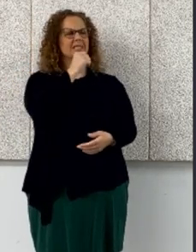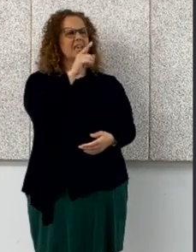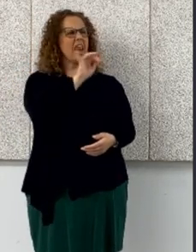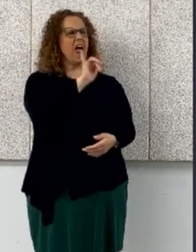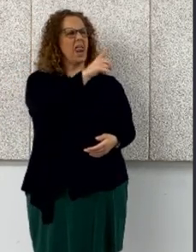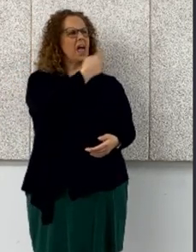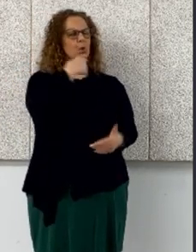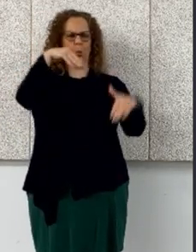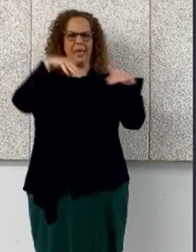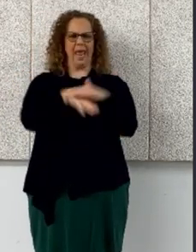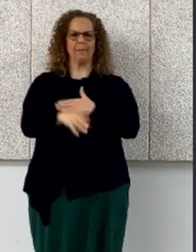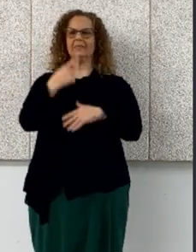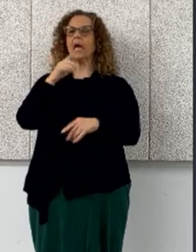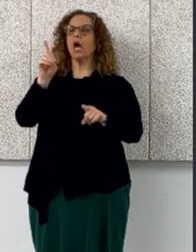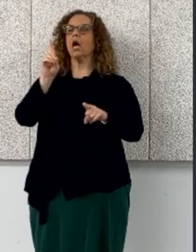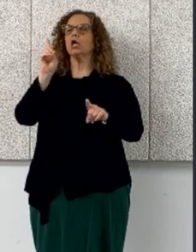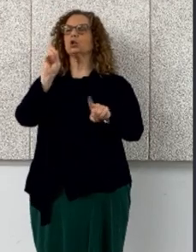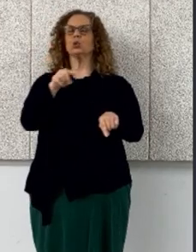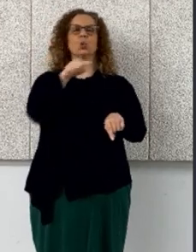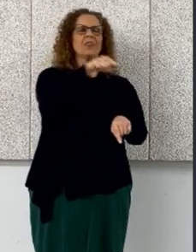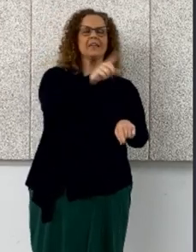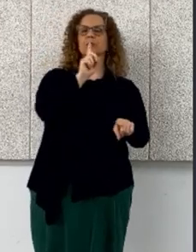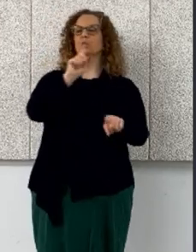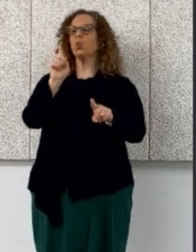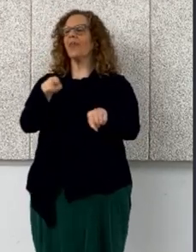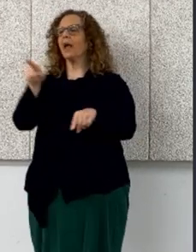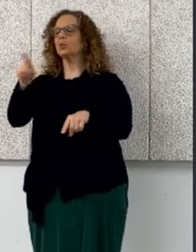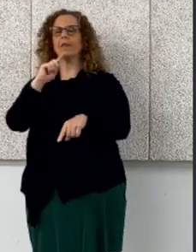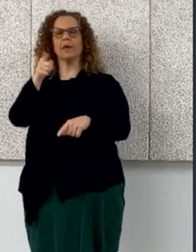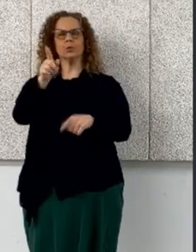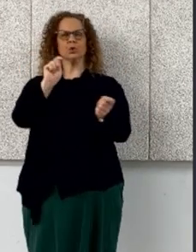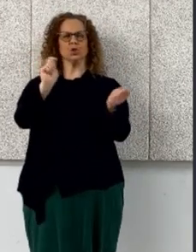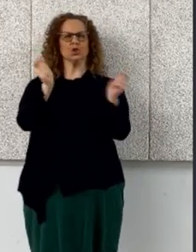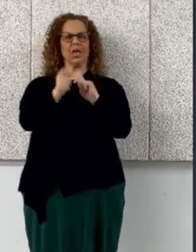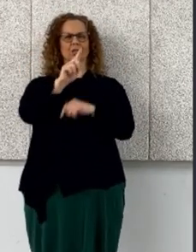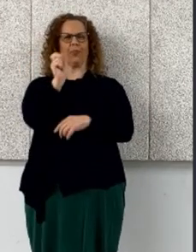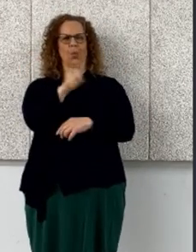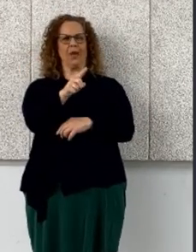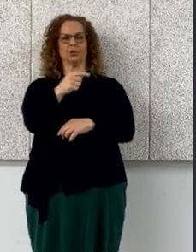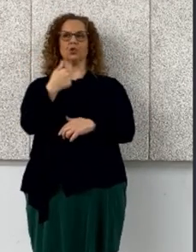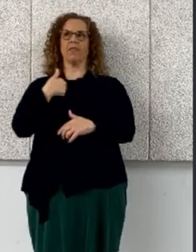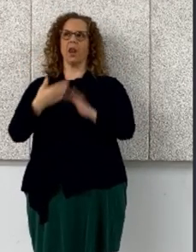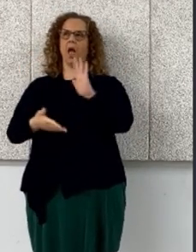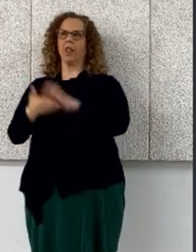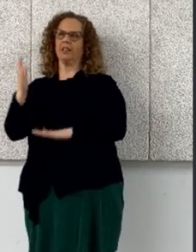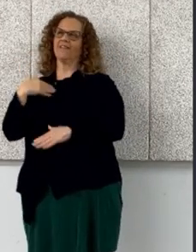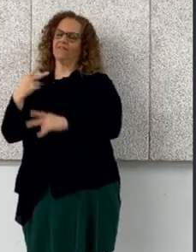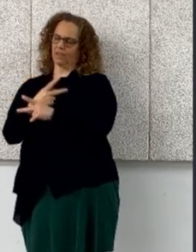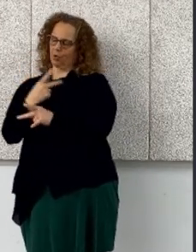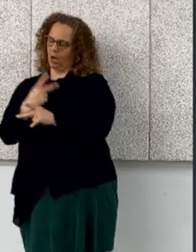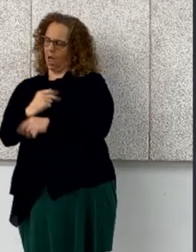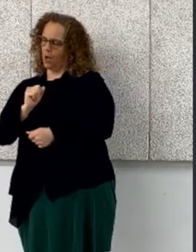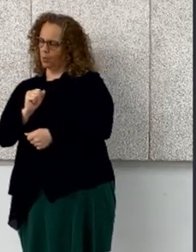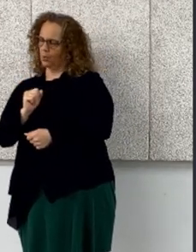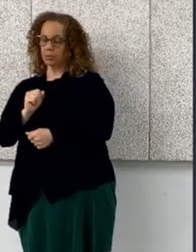or do that. You just reframe every question. Mm-hmm. And then I go figure it out. And I'm like, that's great.